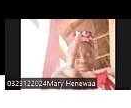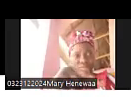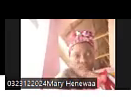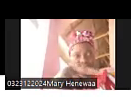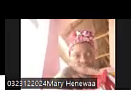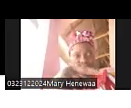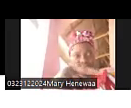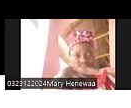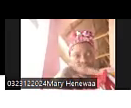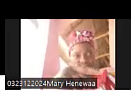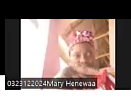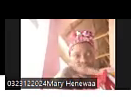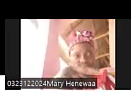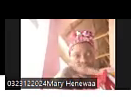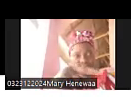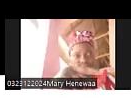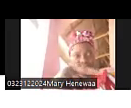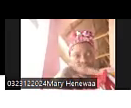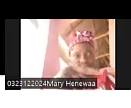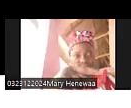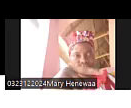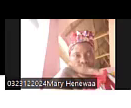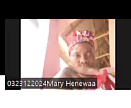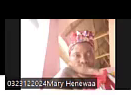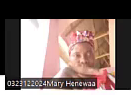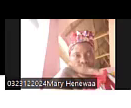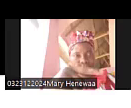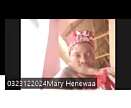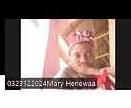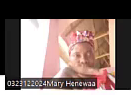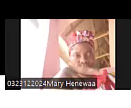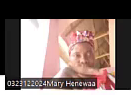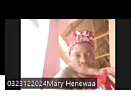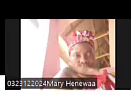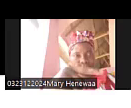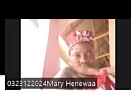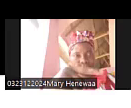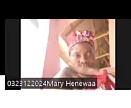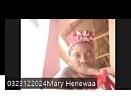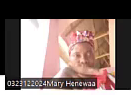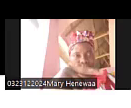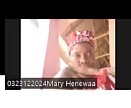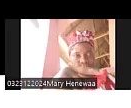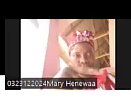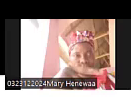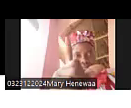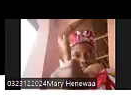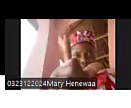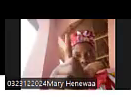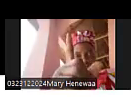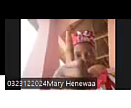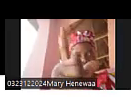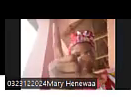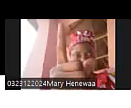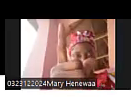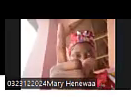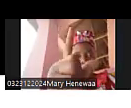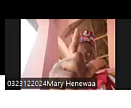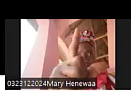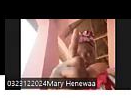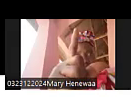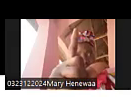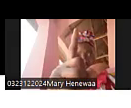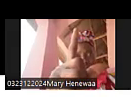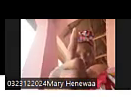Okay. Okay, so I'm sure by now you have been able to practice. Can we do it together now?